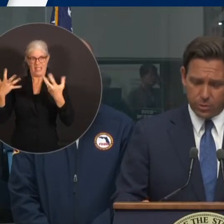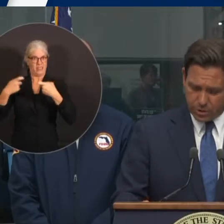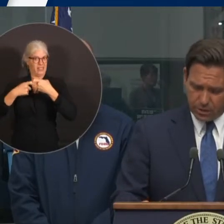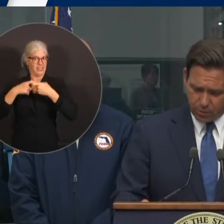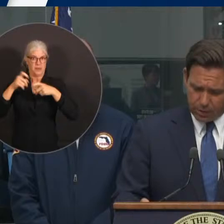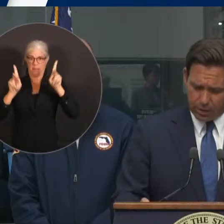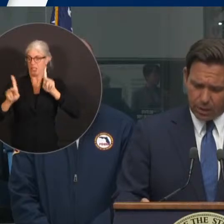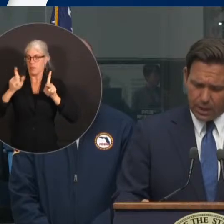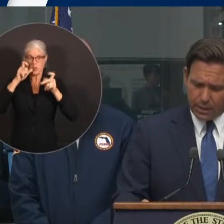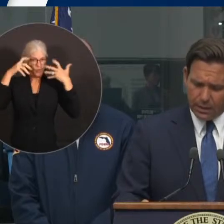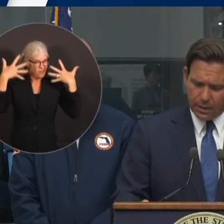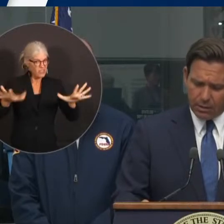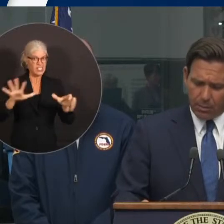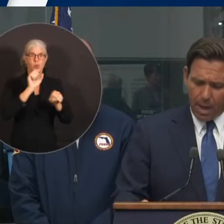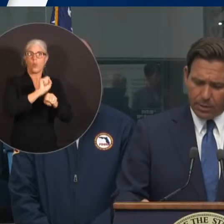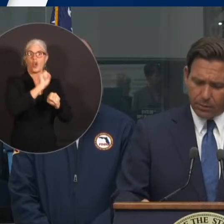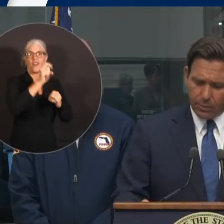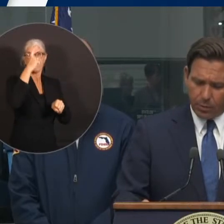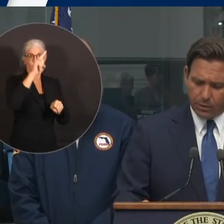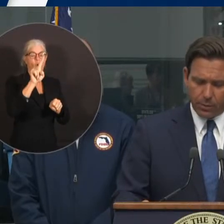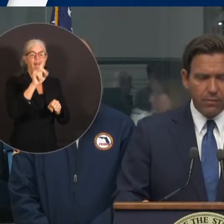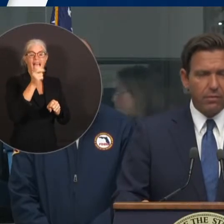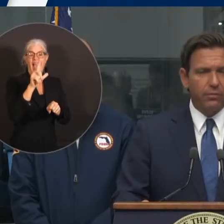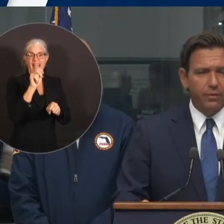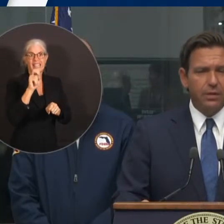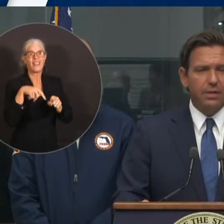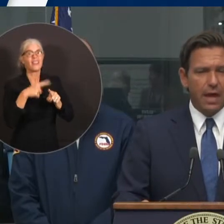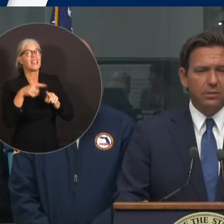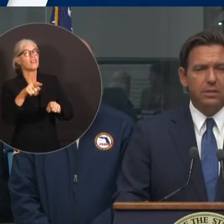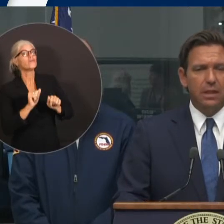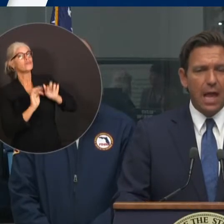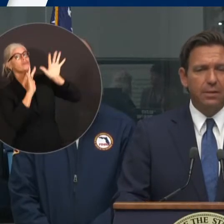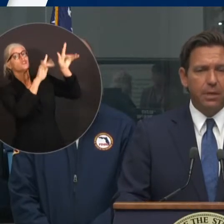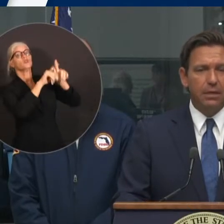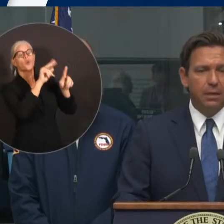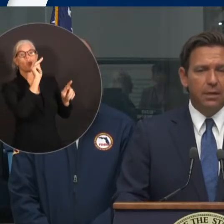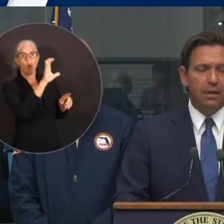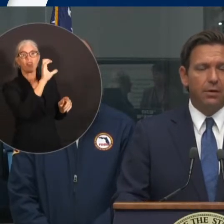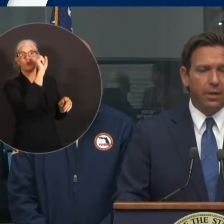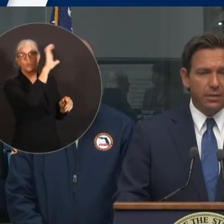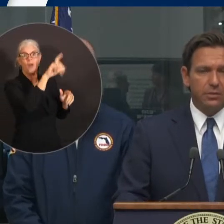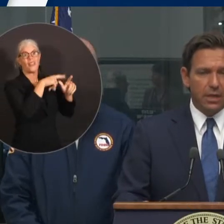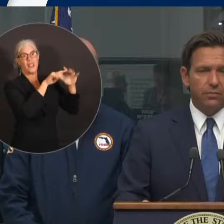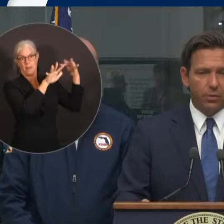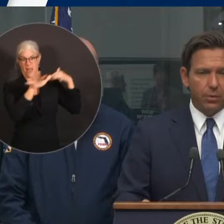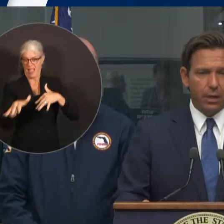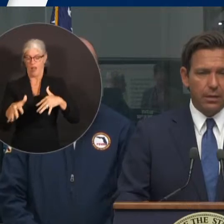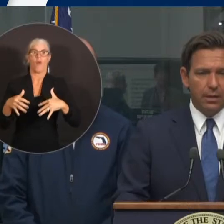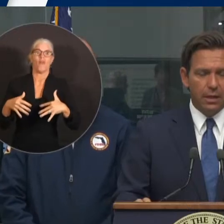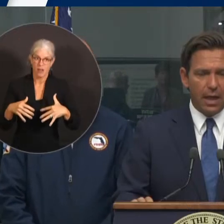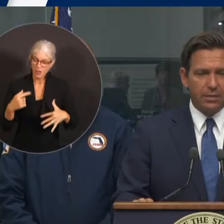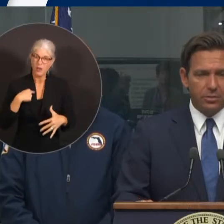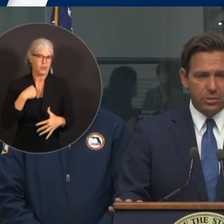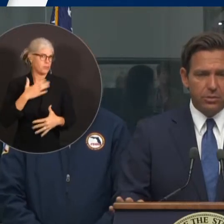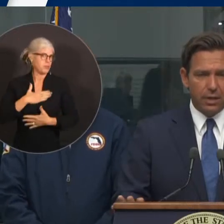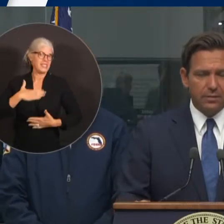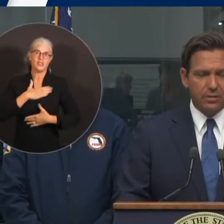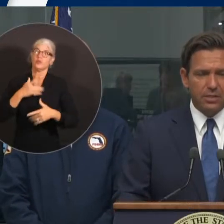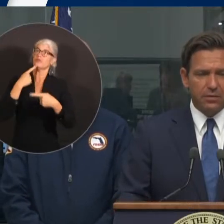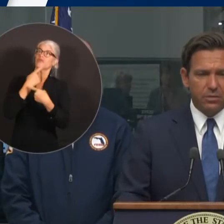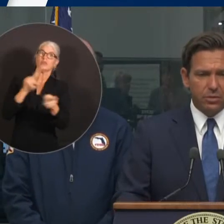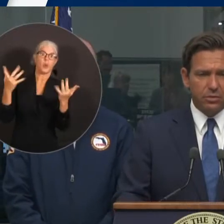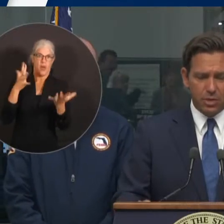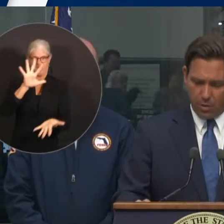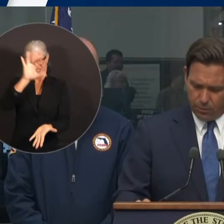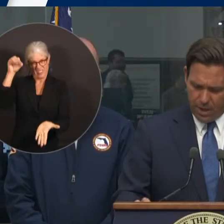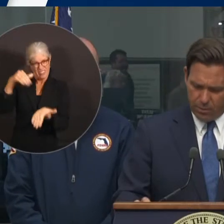like Georgia and North Carolina. I'm happy to report that we have over 50,000 linemen that are in the state of Florida, and as soon as it's